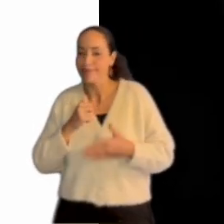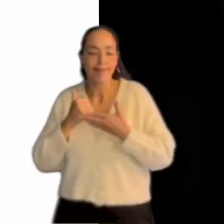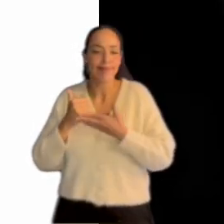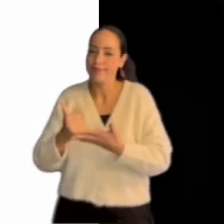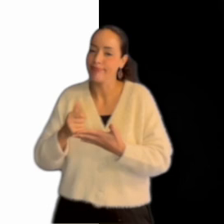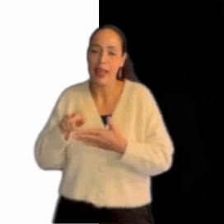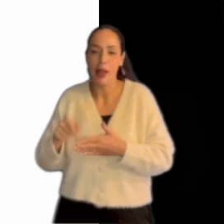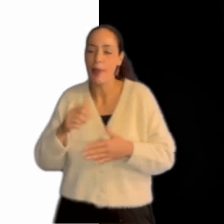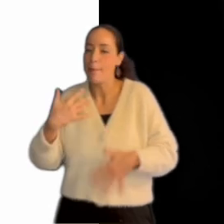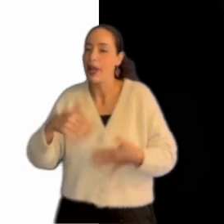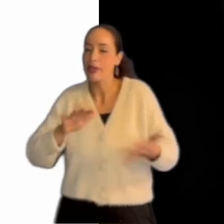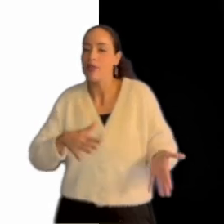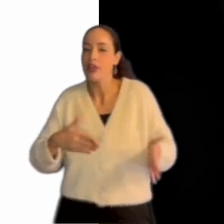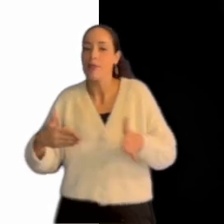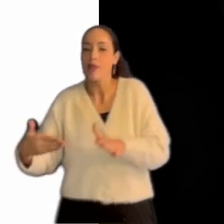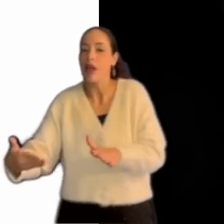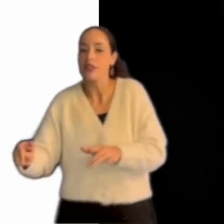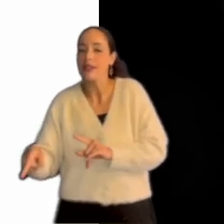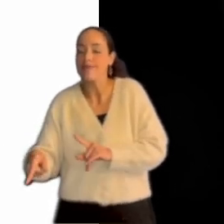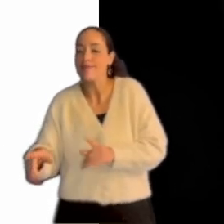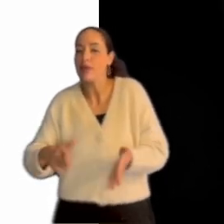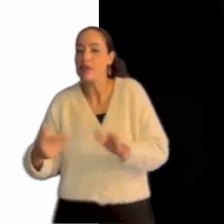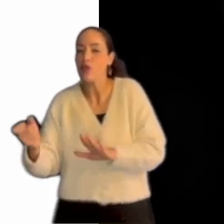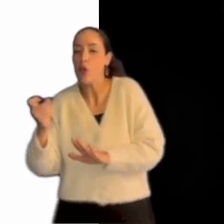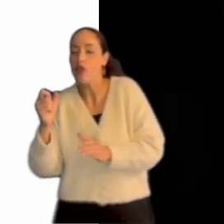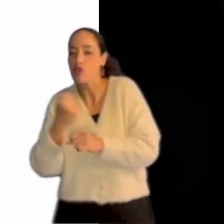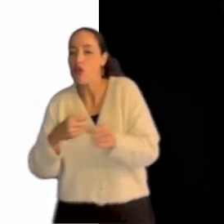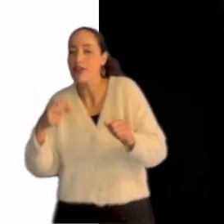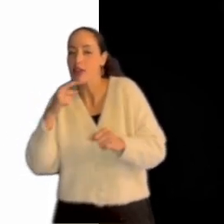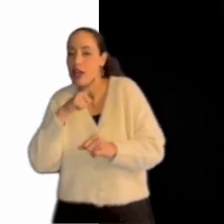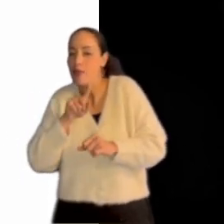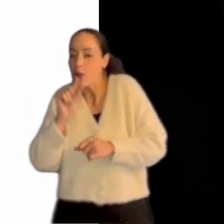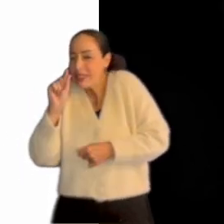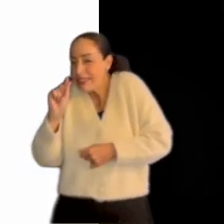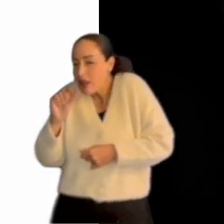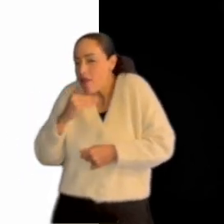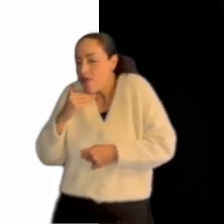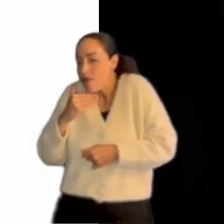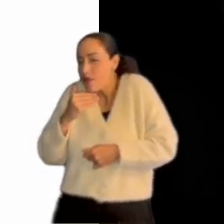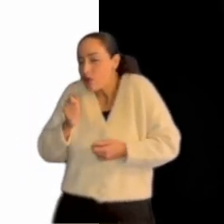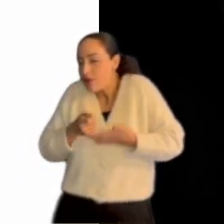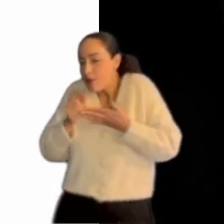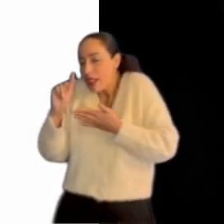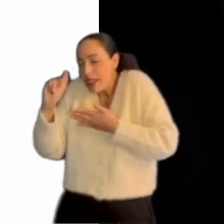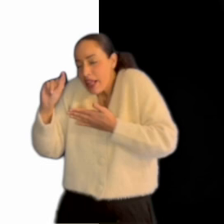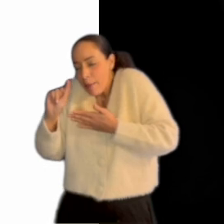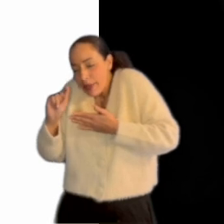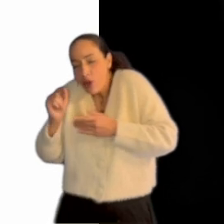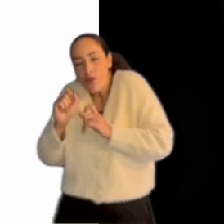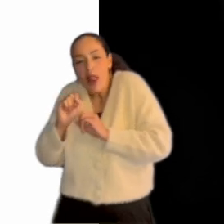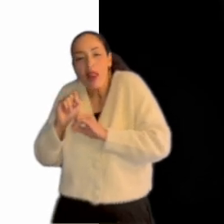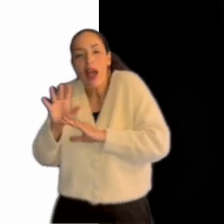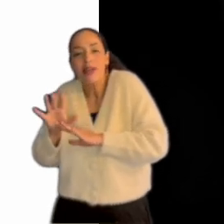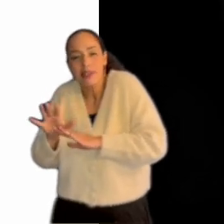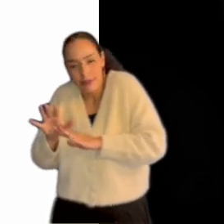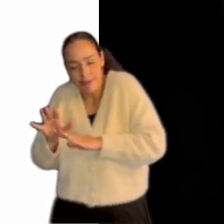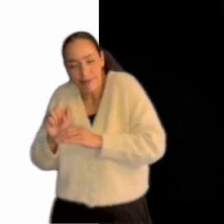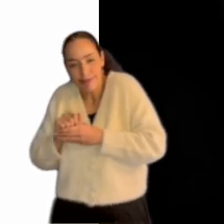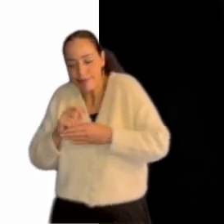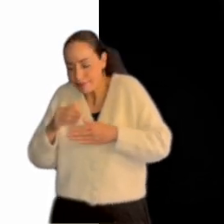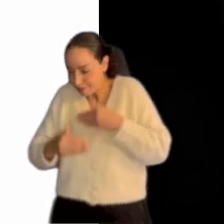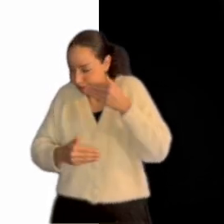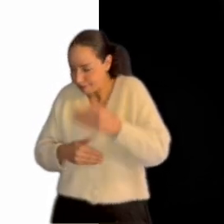light. As her work with him progressed, this light illuminated the path back to his family and allowed him to accept their enduring